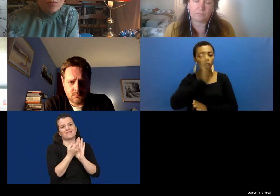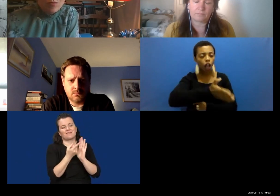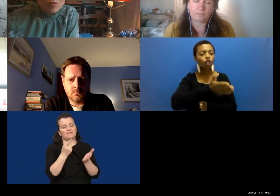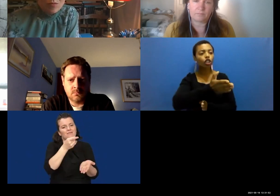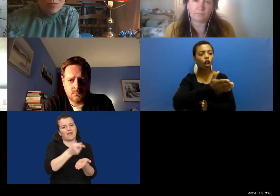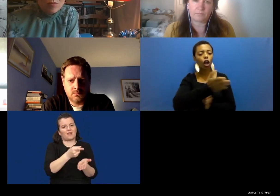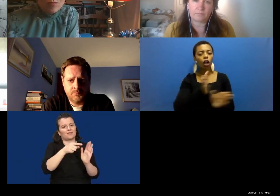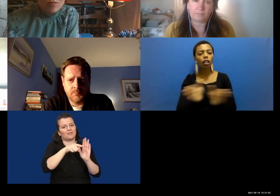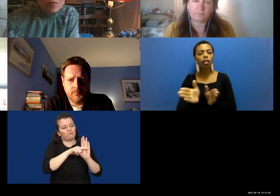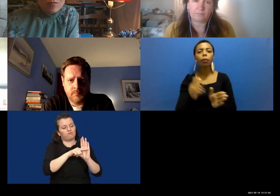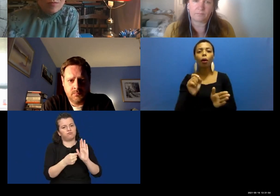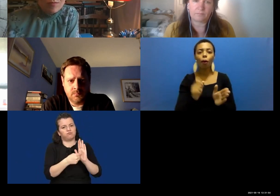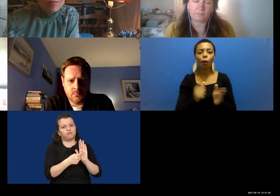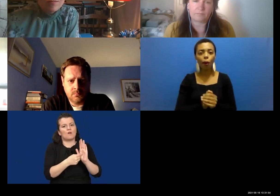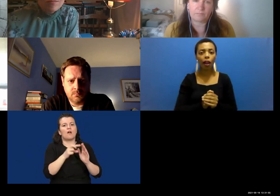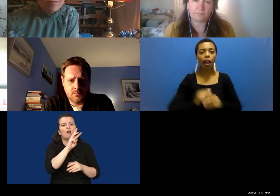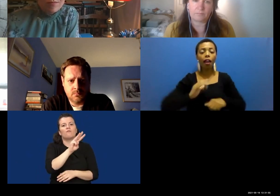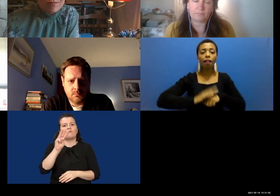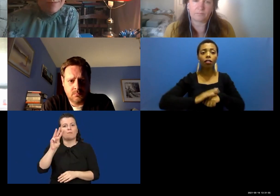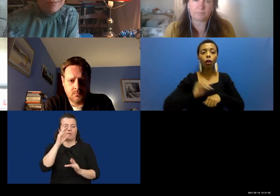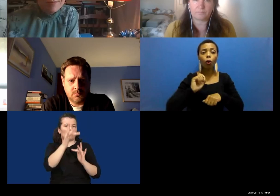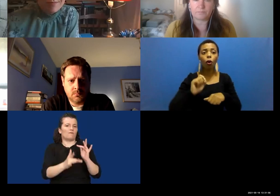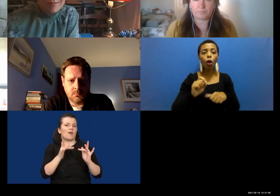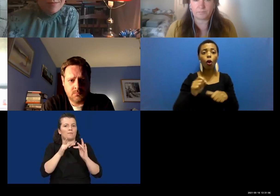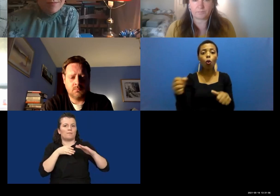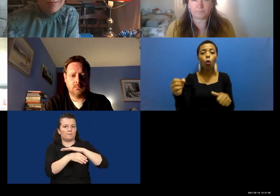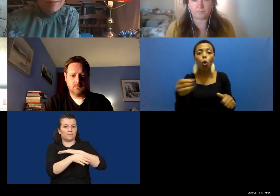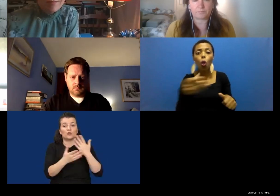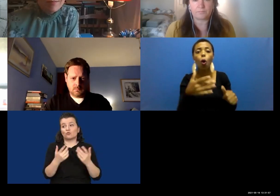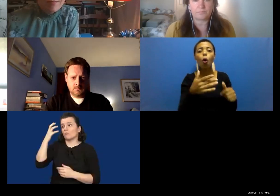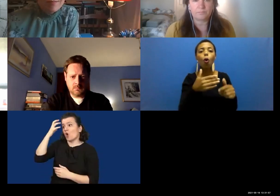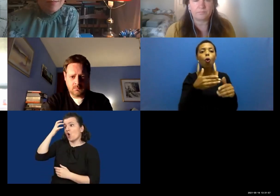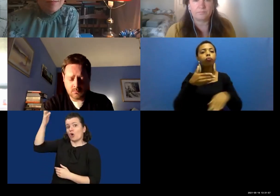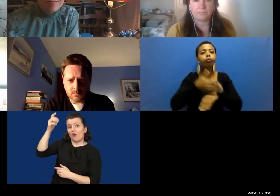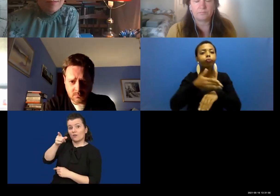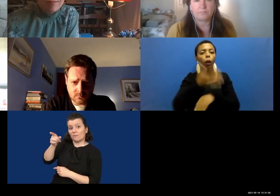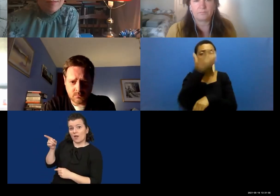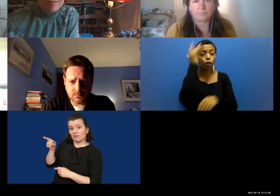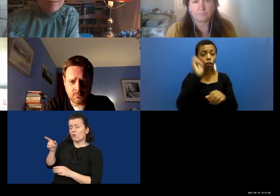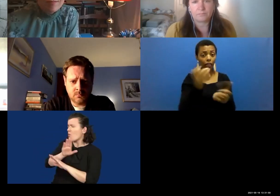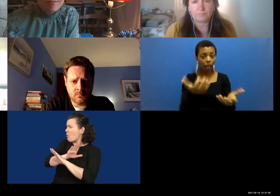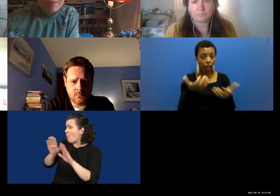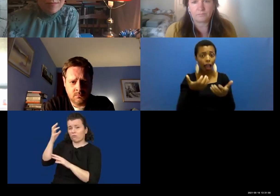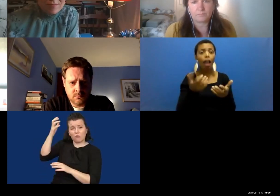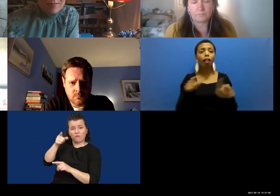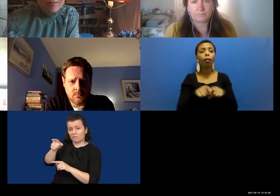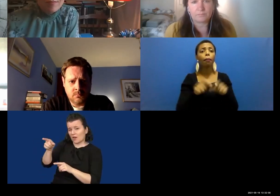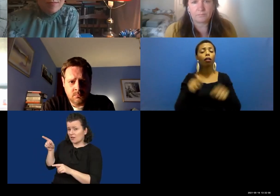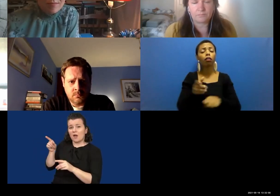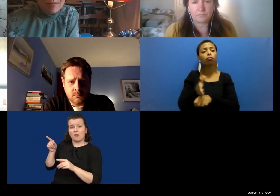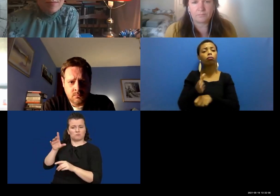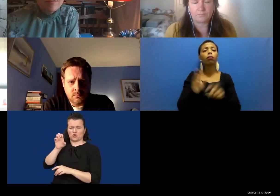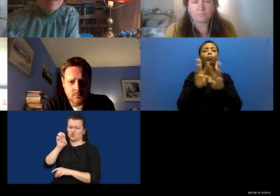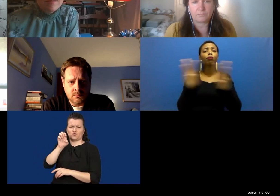That's imposed a burden, if you like, on the public sector, saying all your websites in Europe, all your